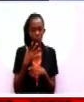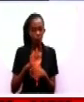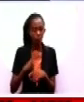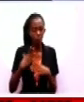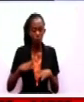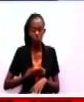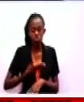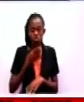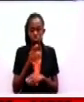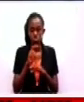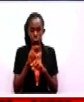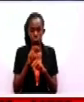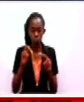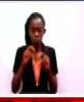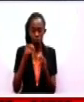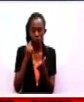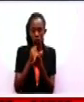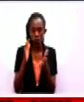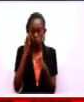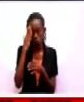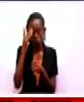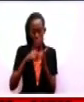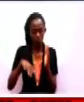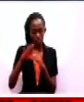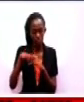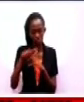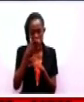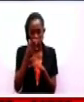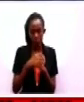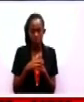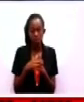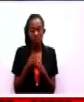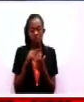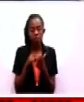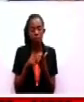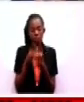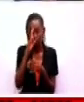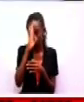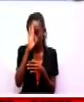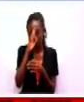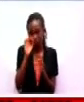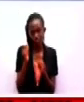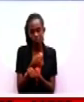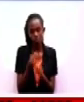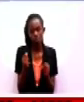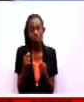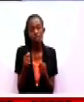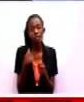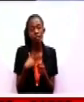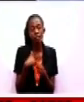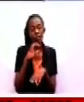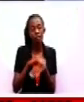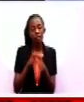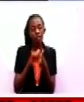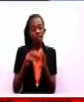investigation officer and he knows What is on the ground this CT cannot doubt him I I find that